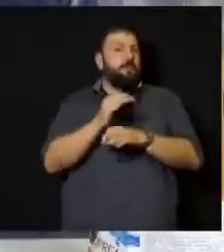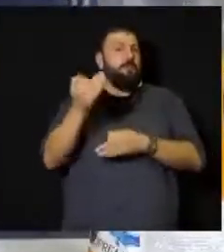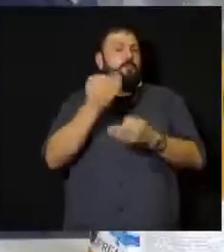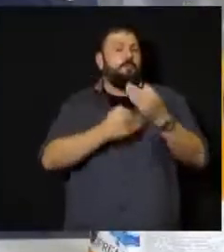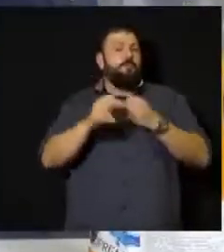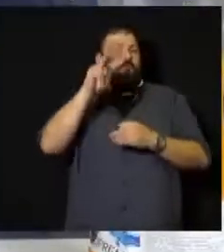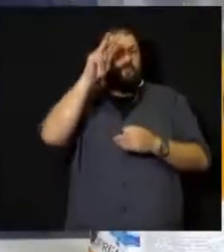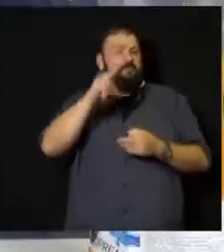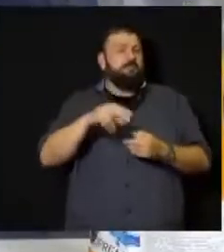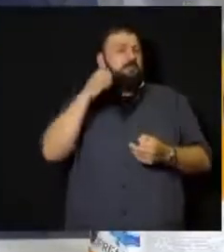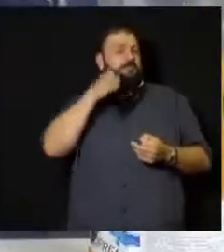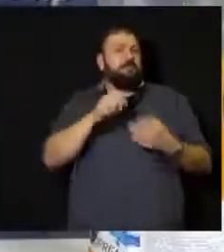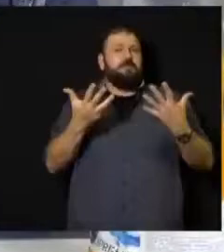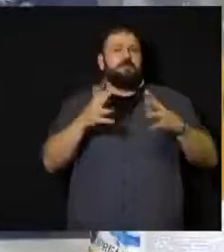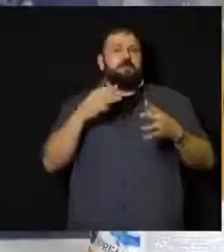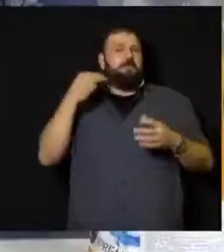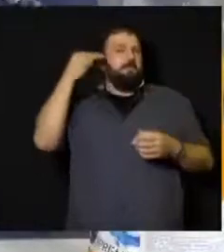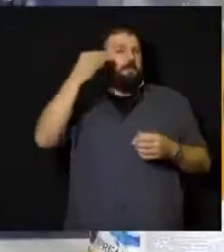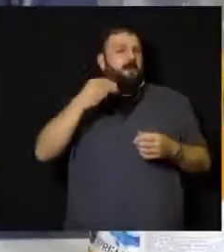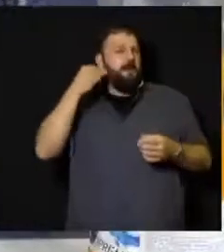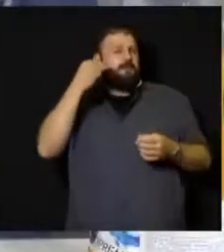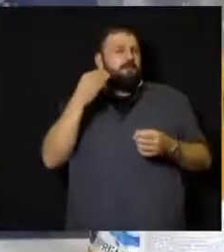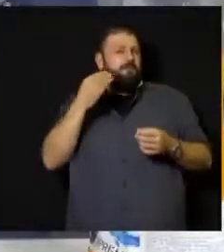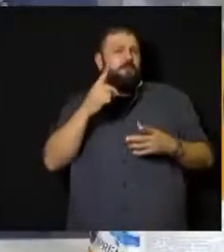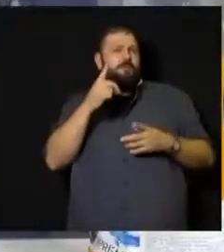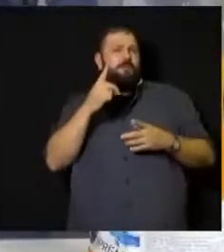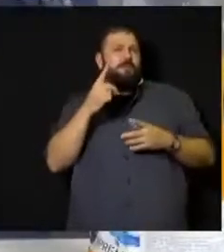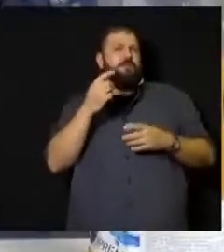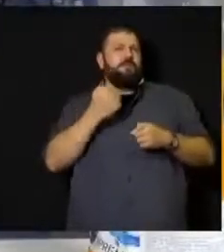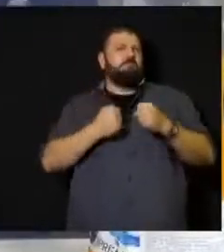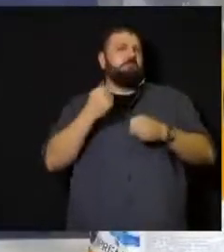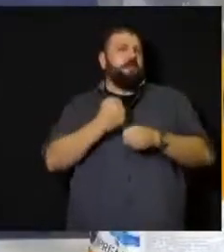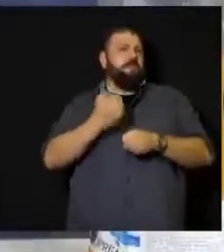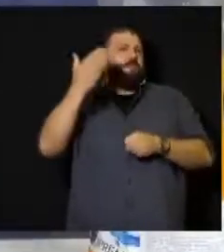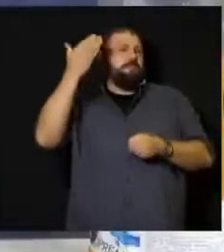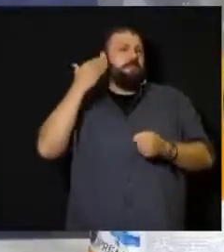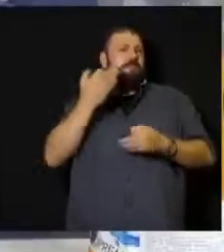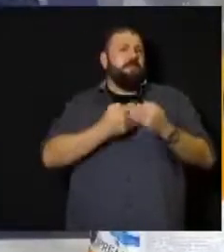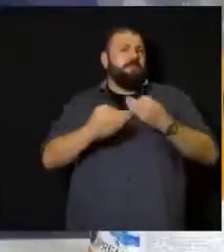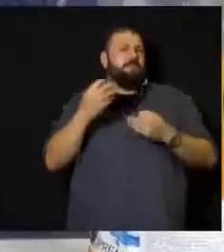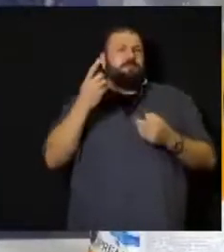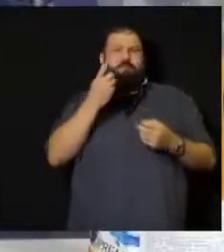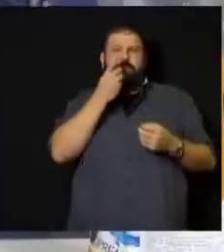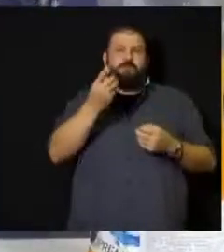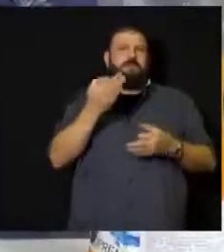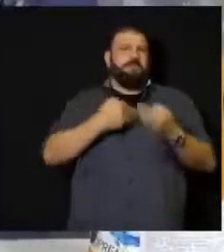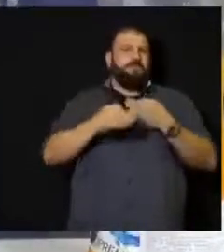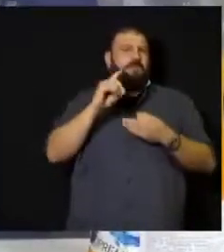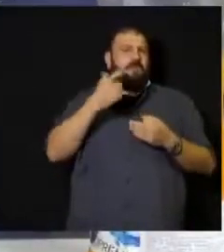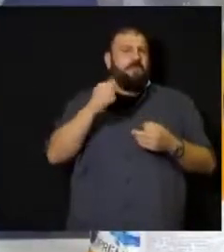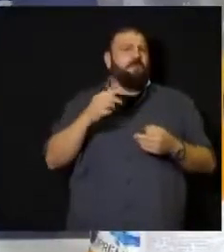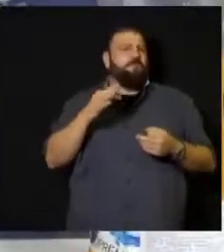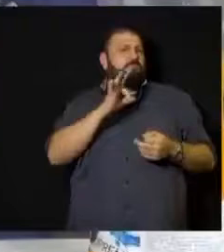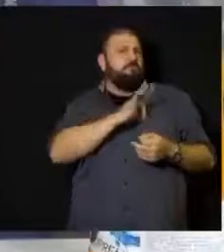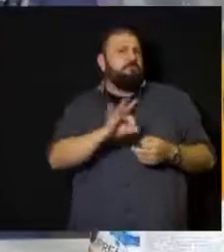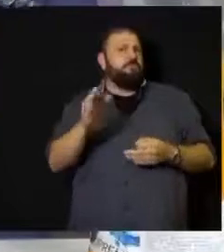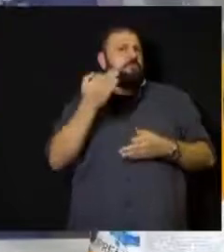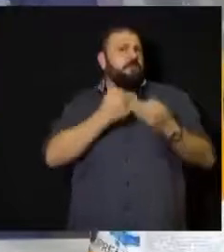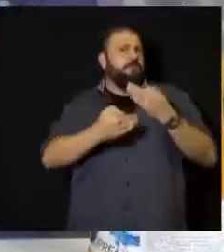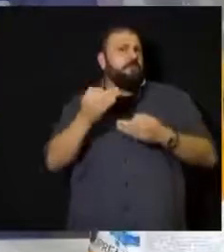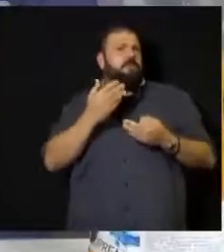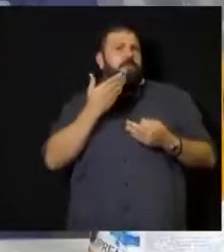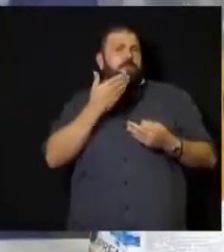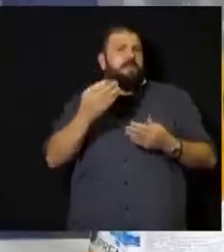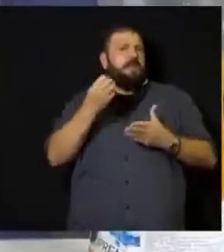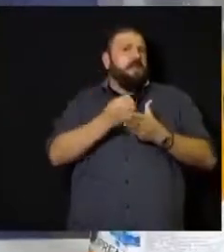adapted, obviously, in March of last year. Well, as Diego was saying, we weren't doing